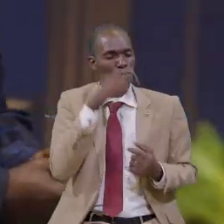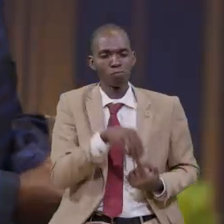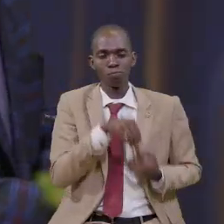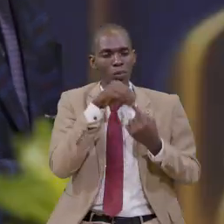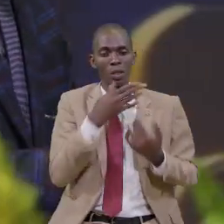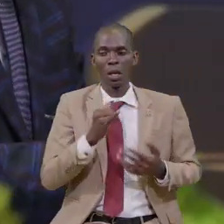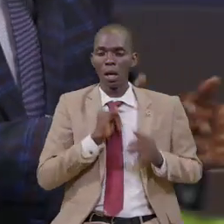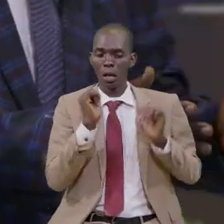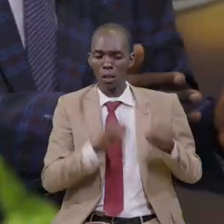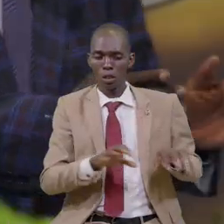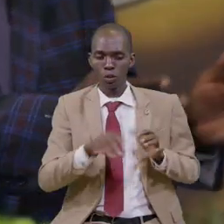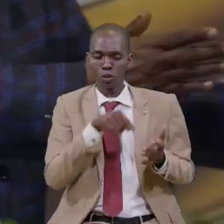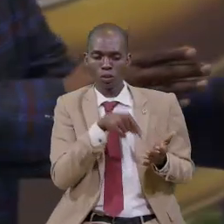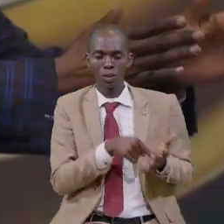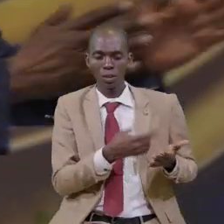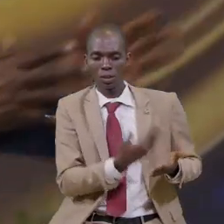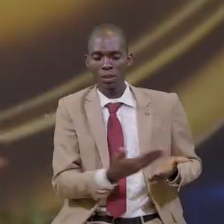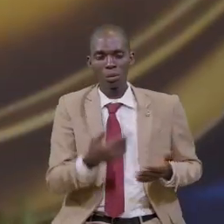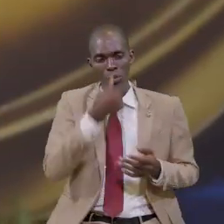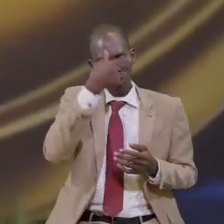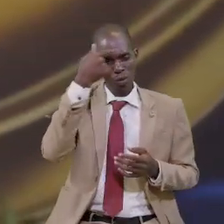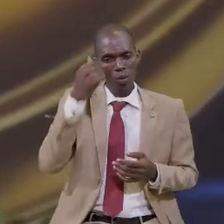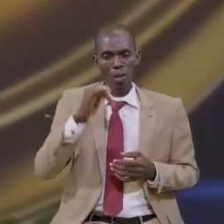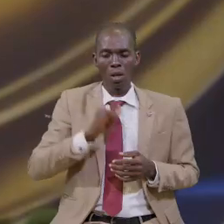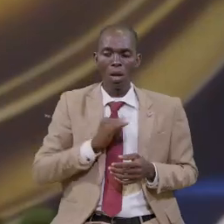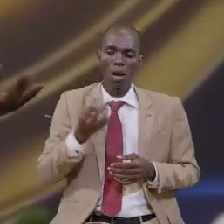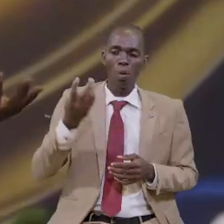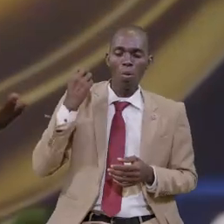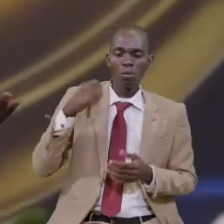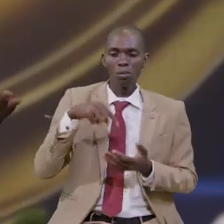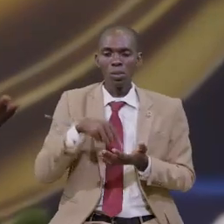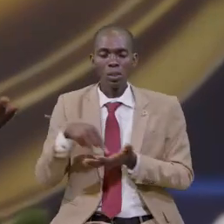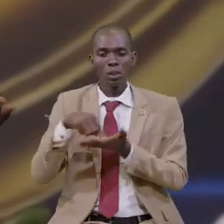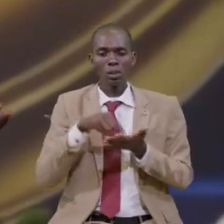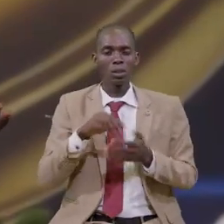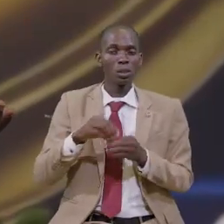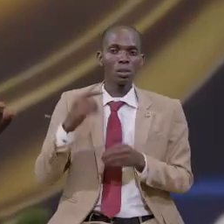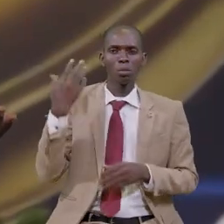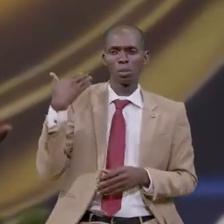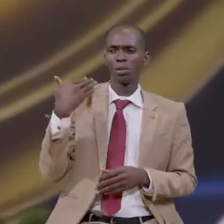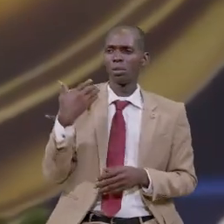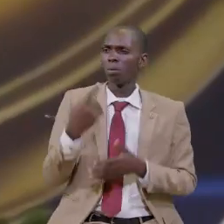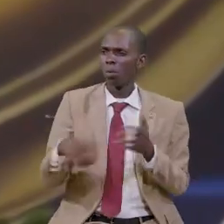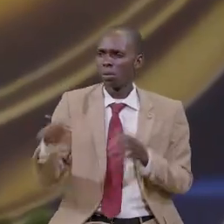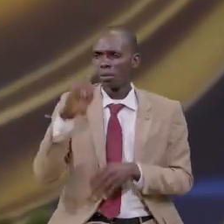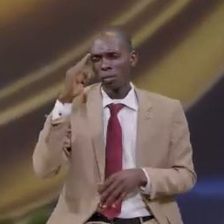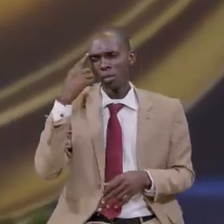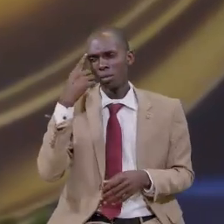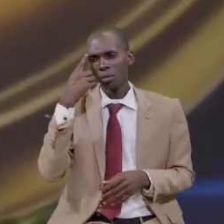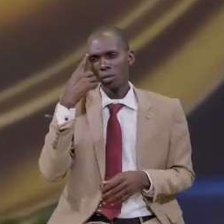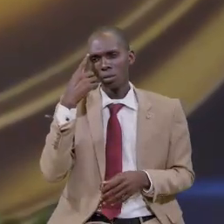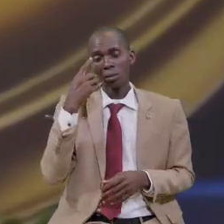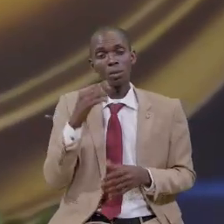he was, this and that in the past. What do you think? That's what he will